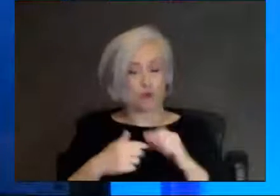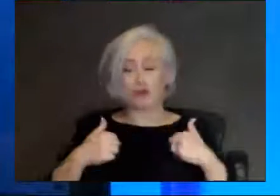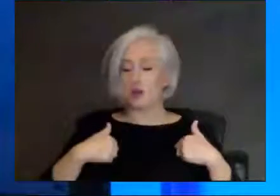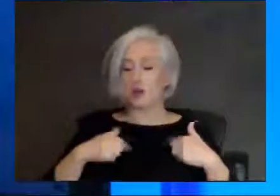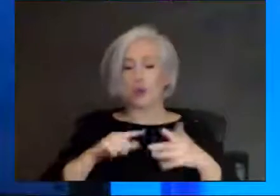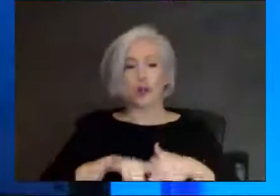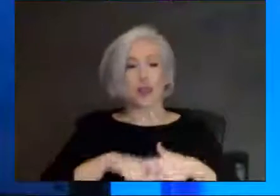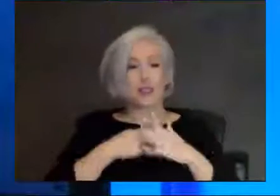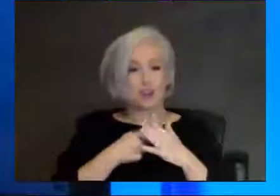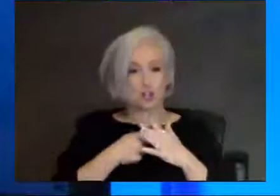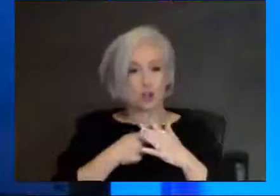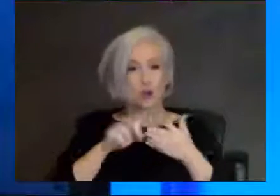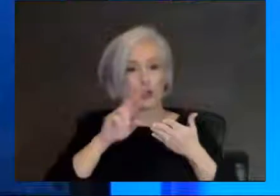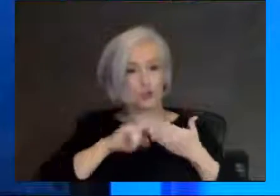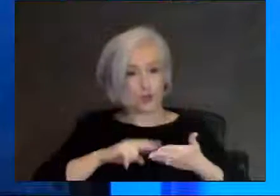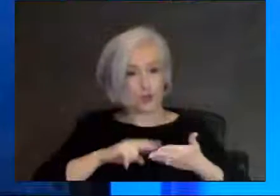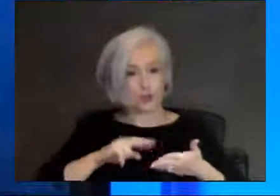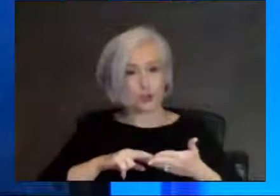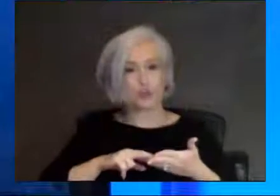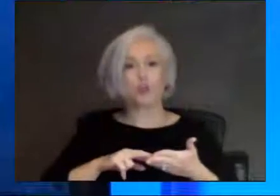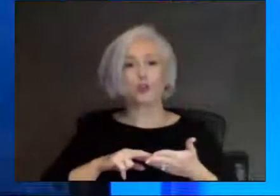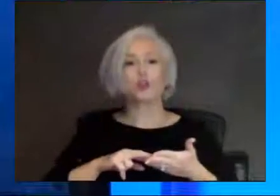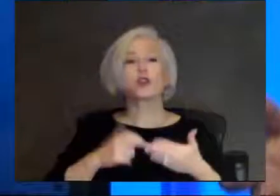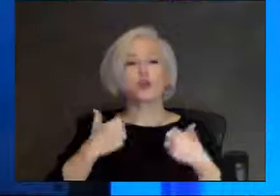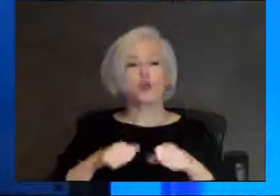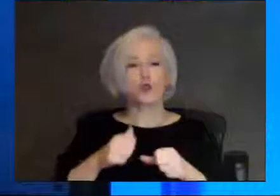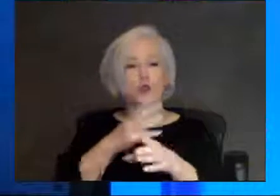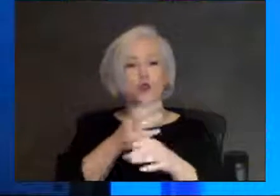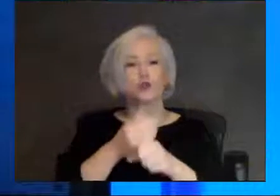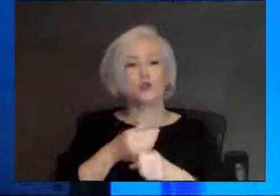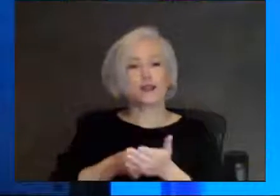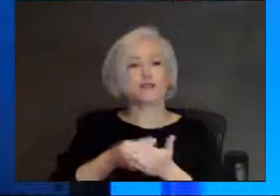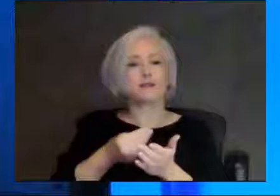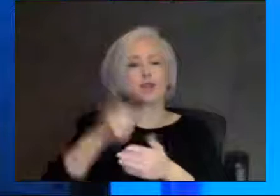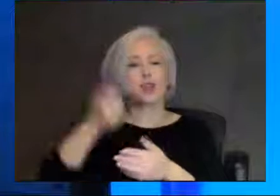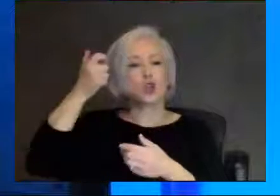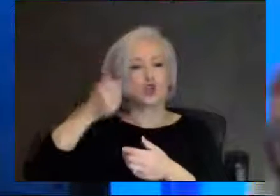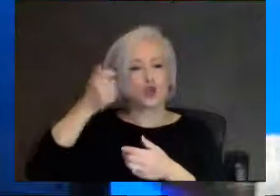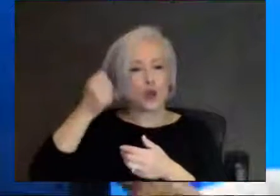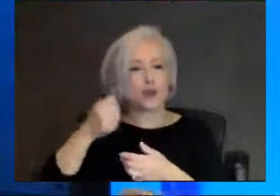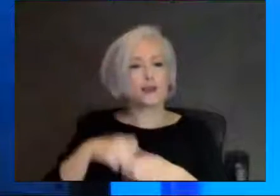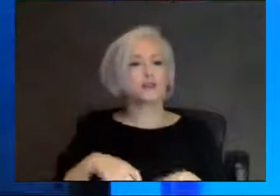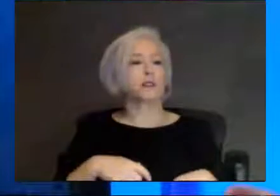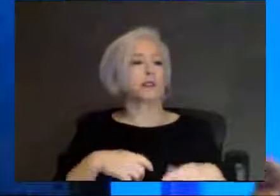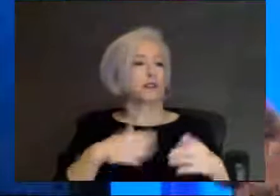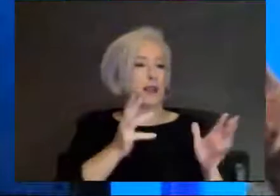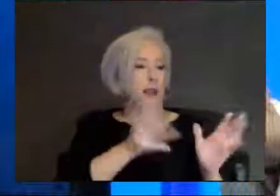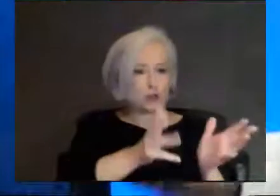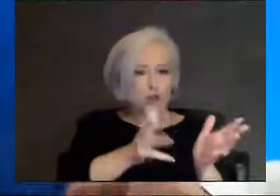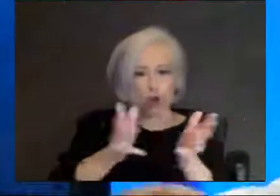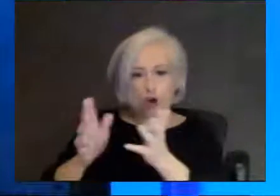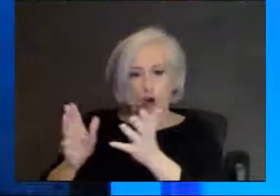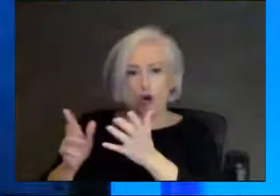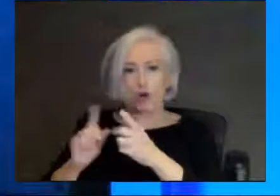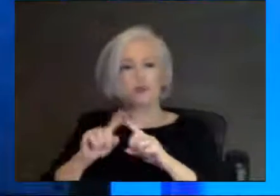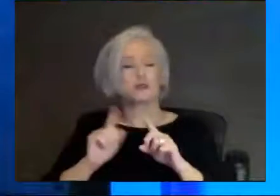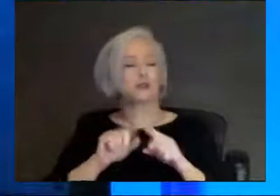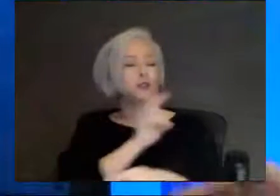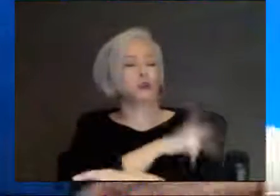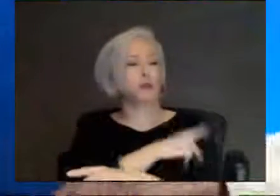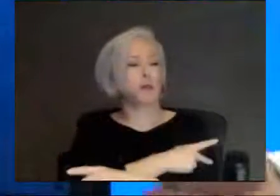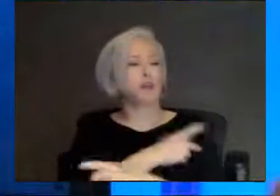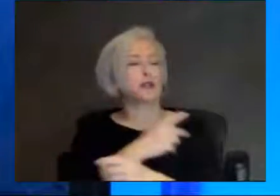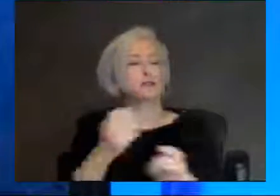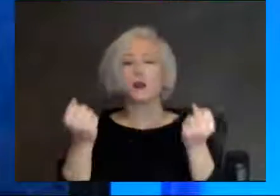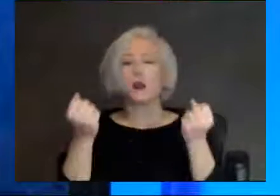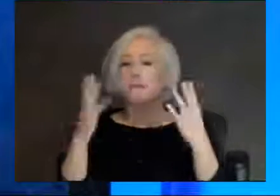actually got involved with Pivot and I met a lot of patients. I talked about this, and a lot of cancer survivors and